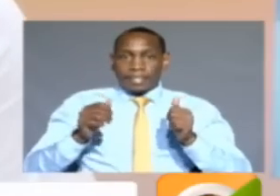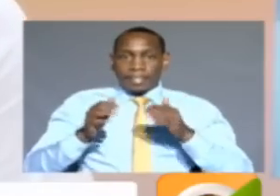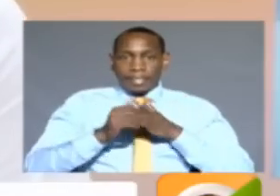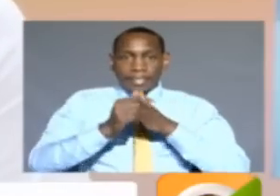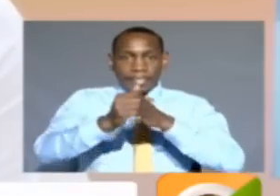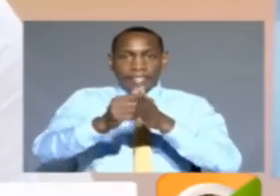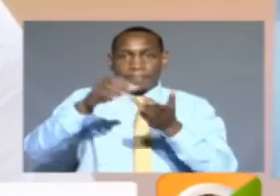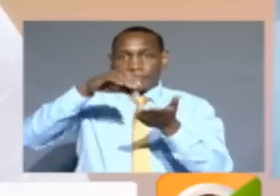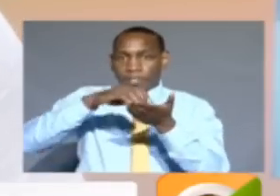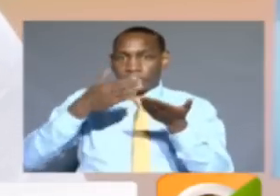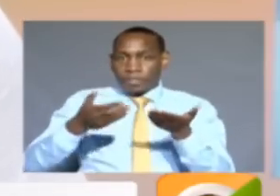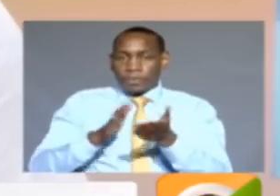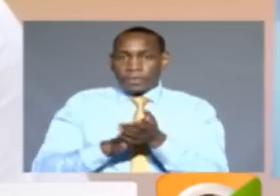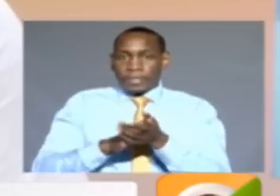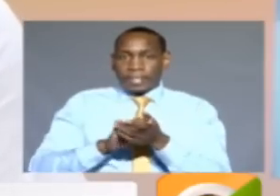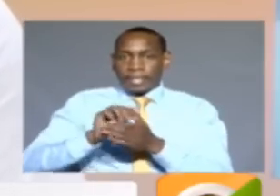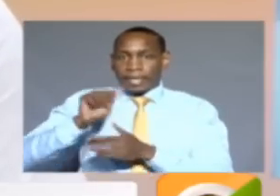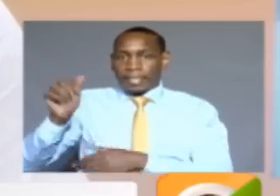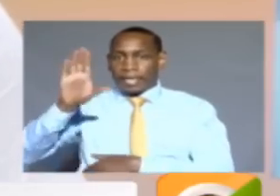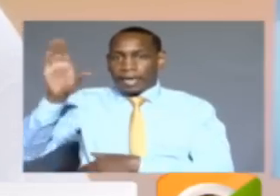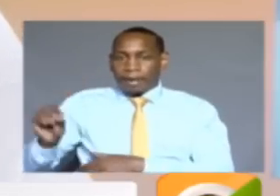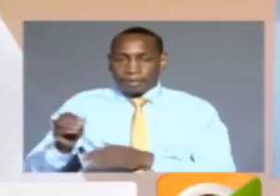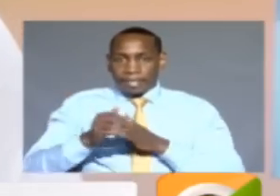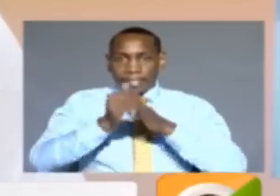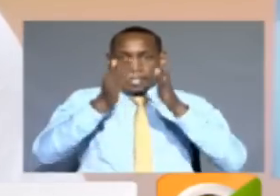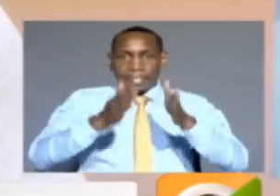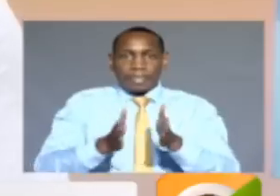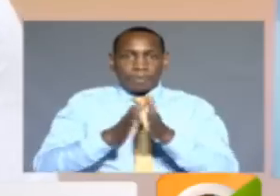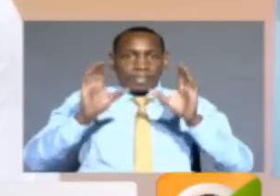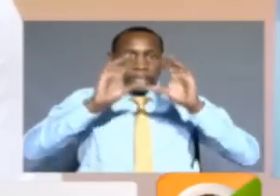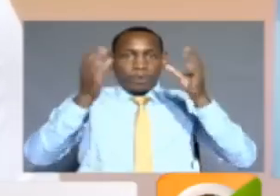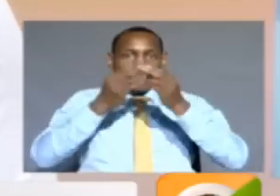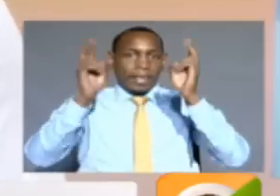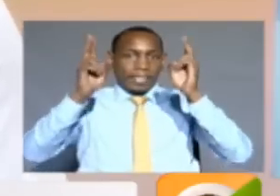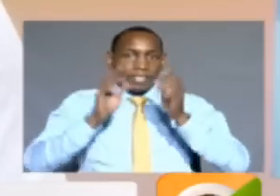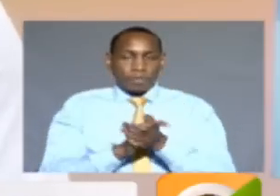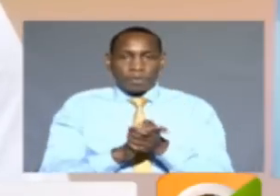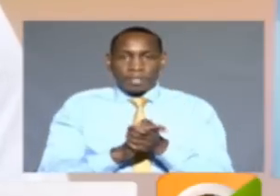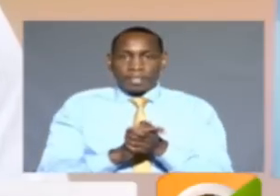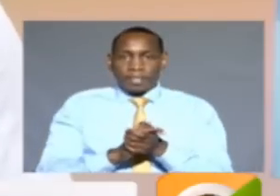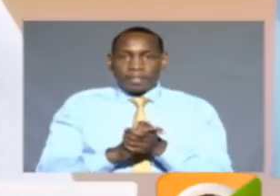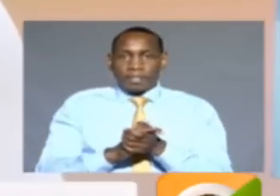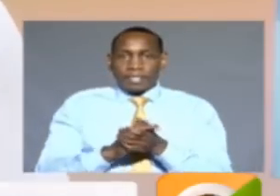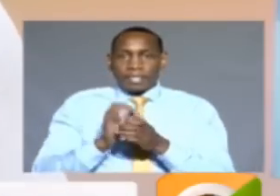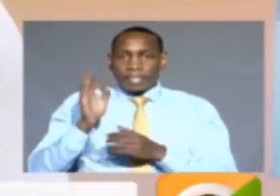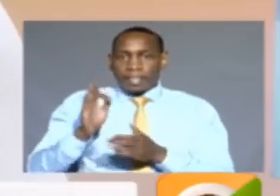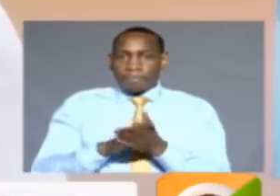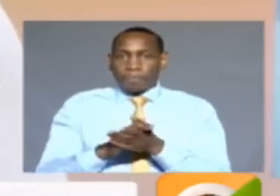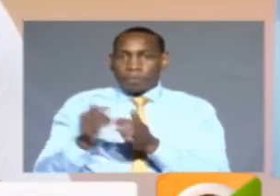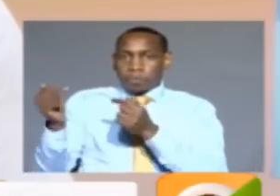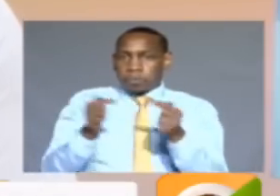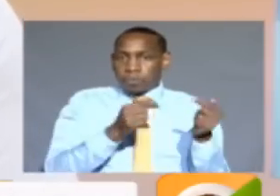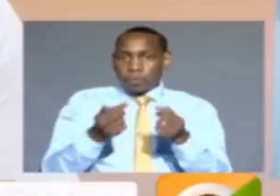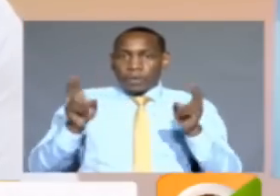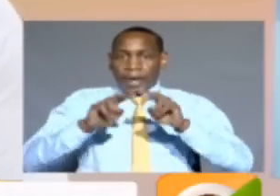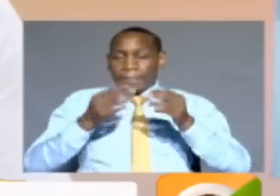setup with the Pan-African context or the global issues. What if the Cold War happened right now? Who is that we